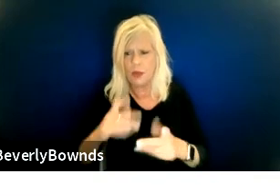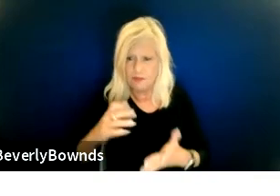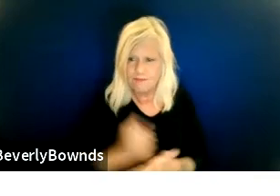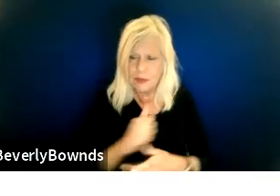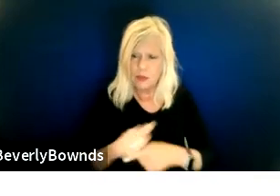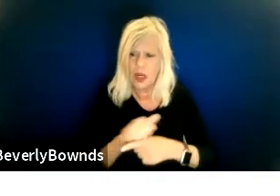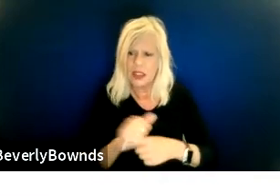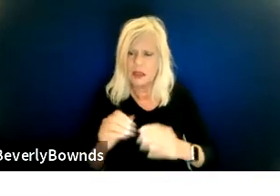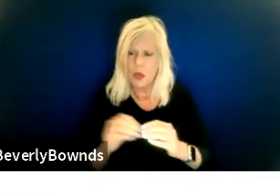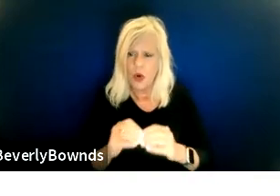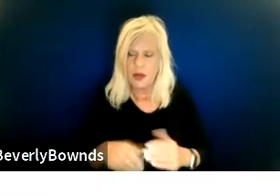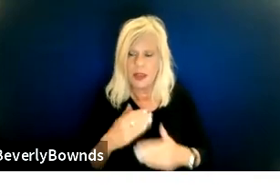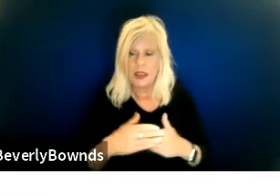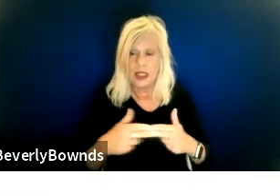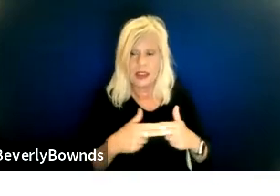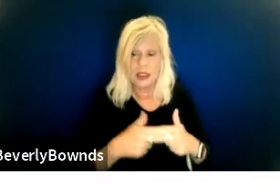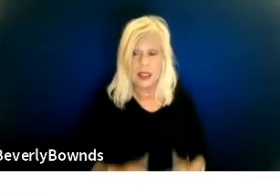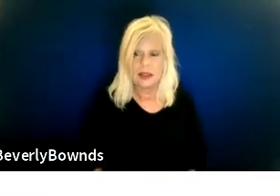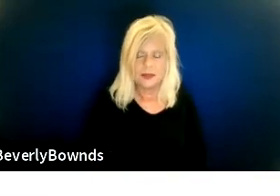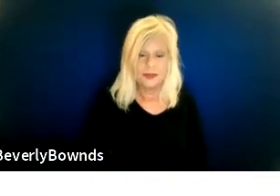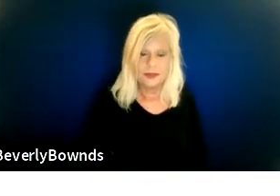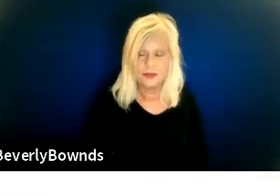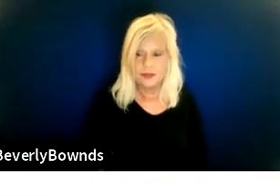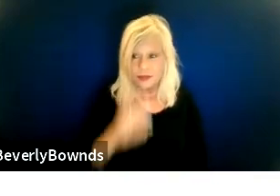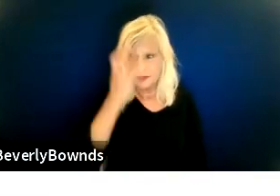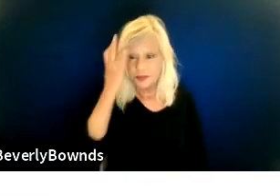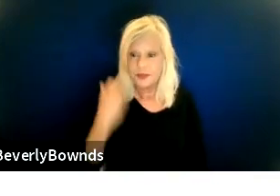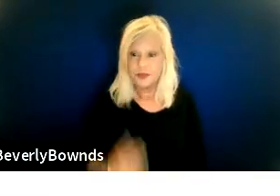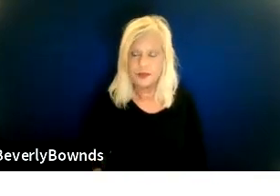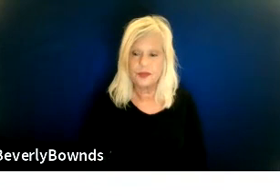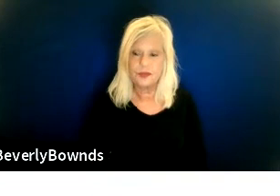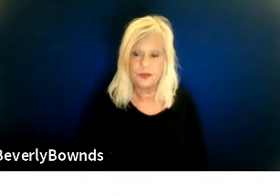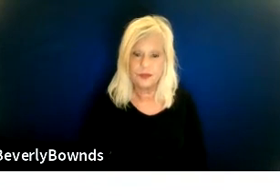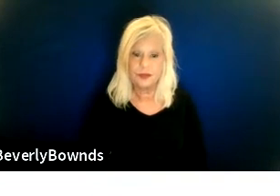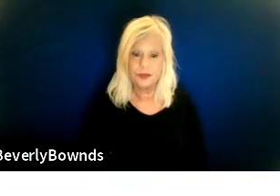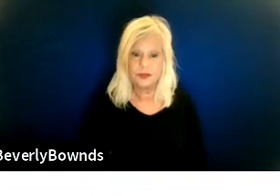slide, I believe. Next.